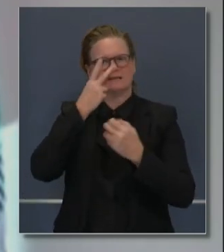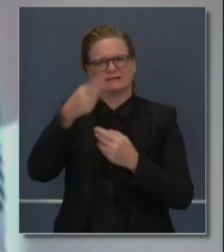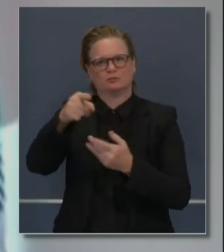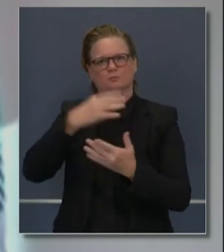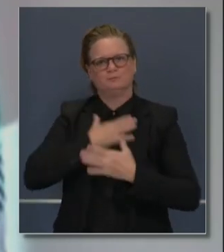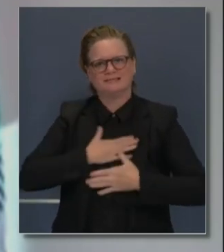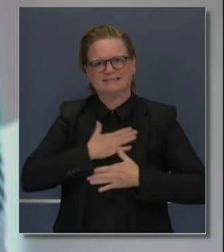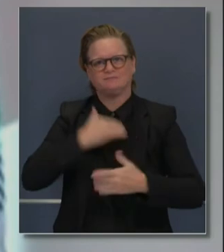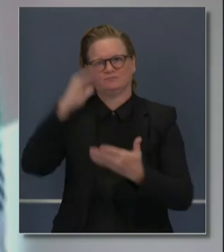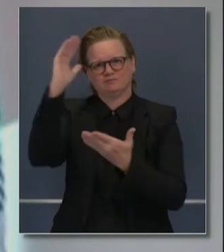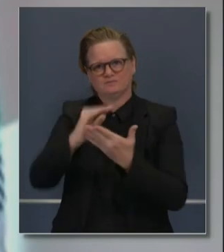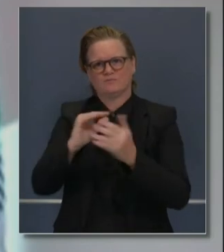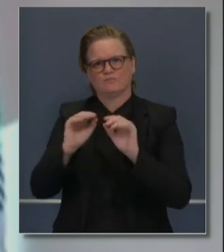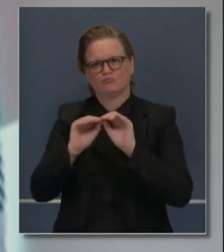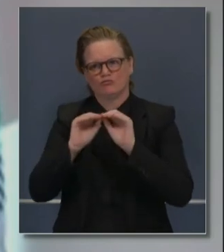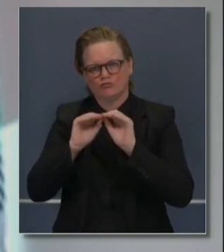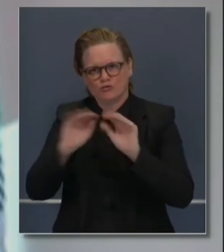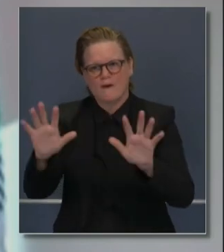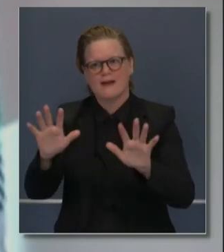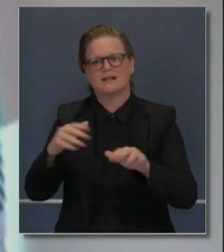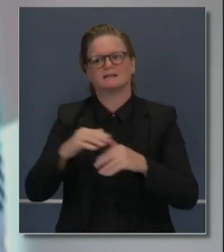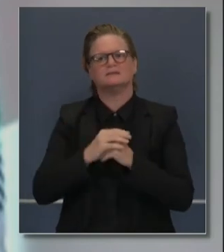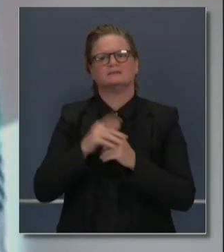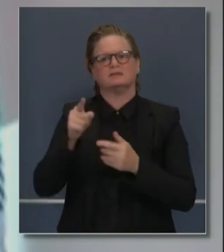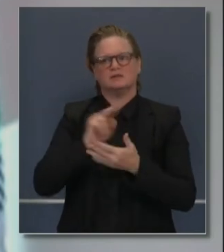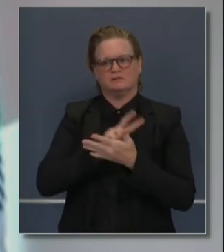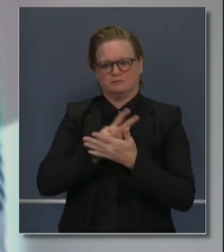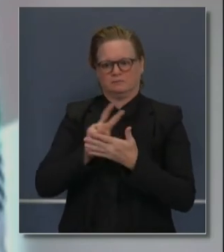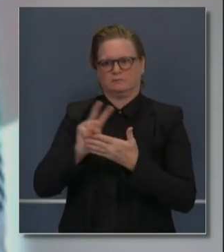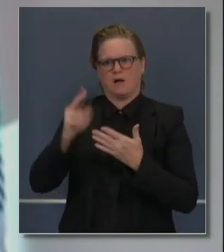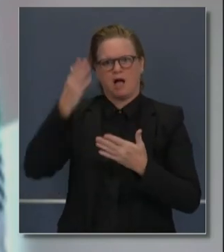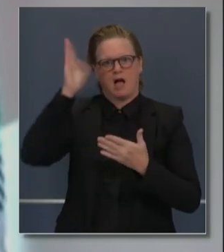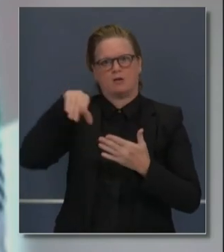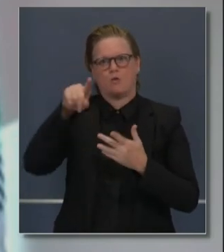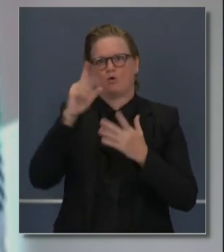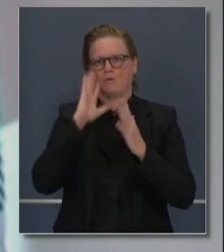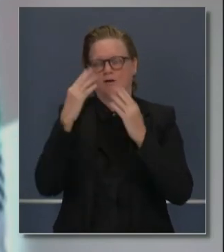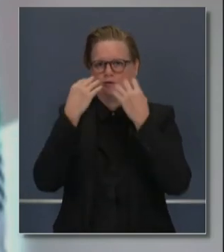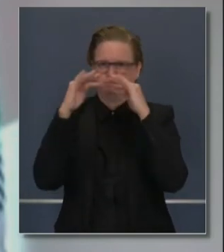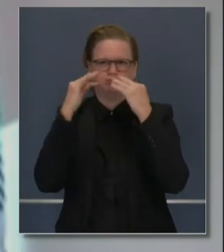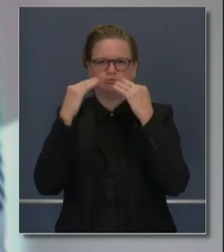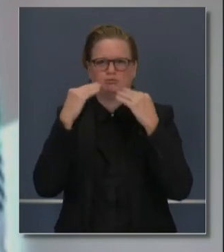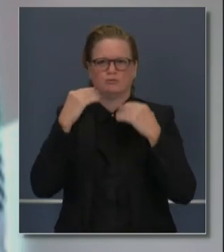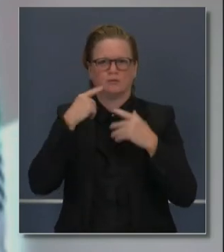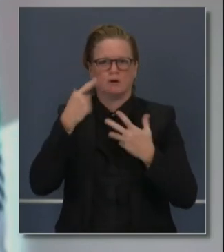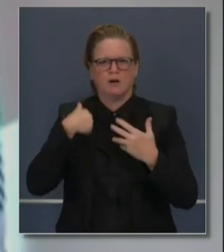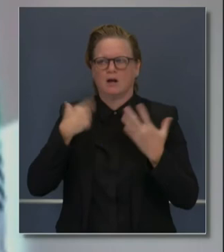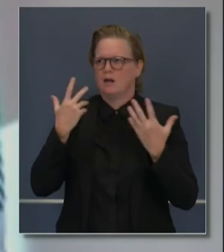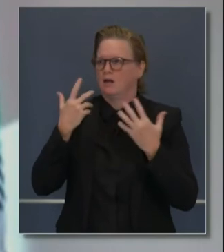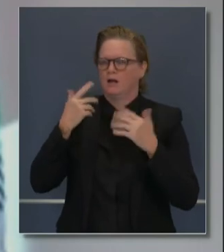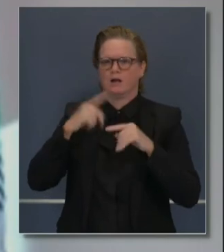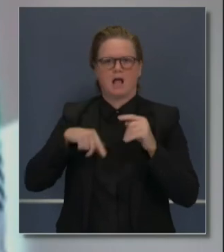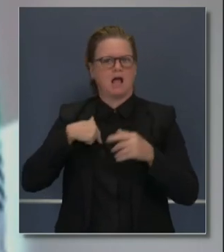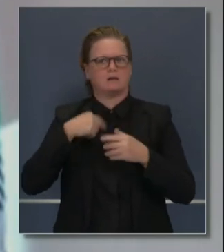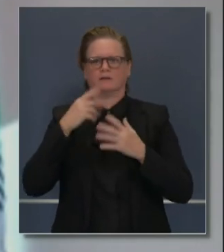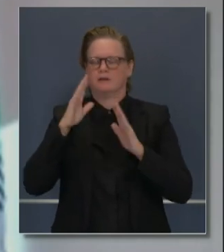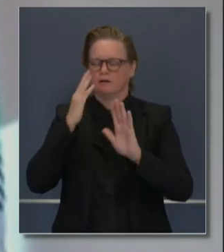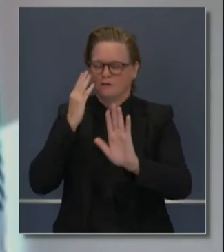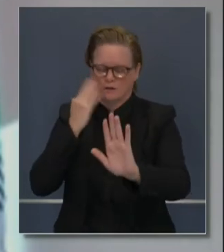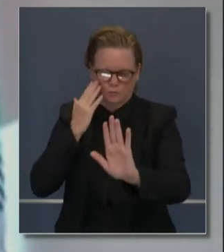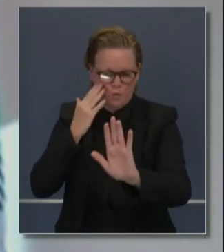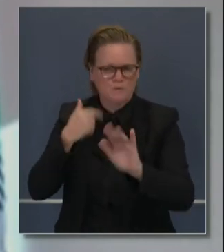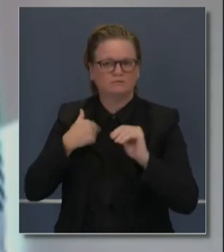think the governor explains that these are challenging things to do, but we need all Californians